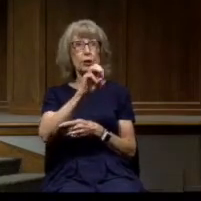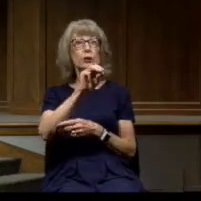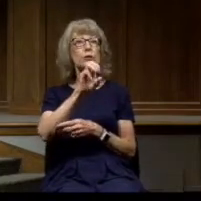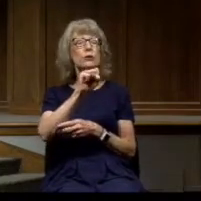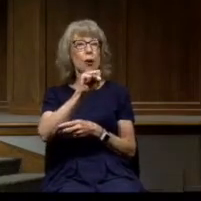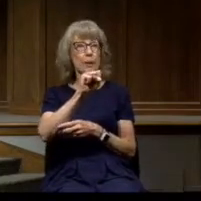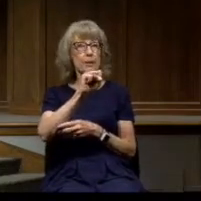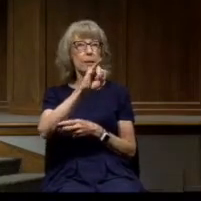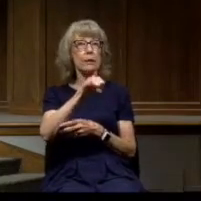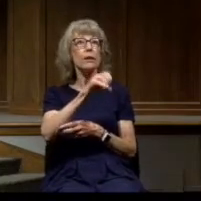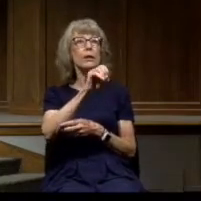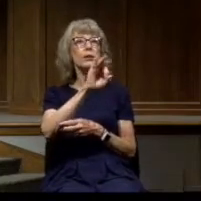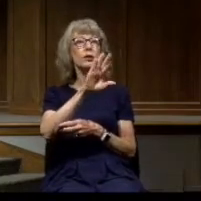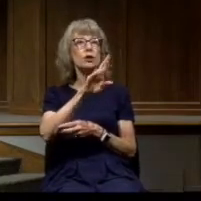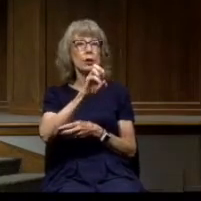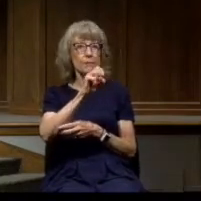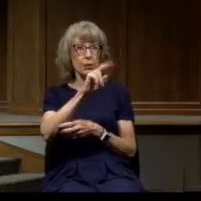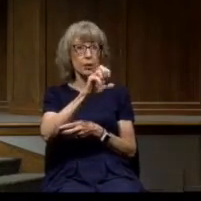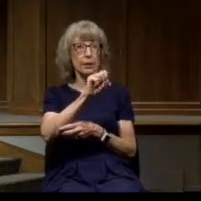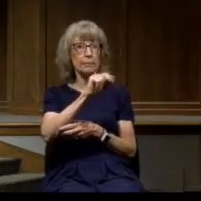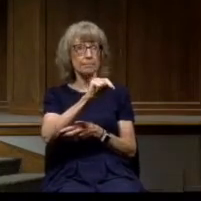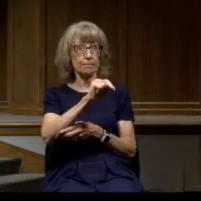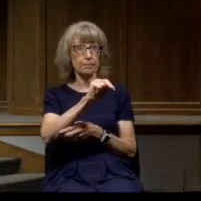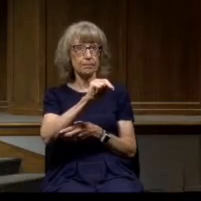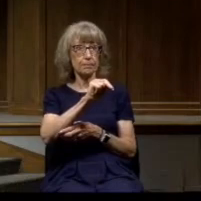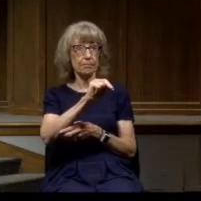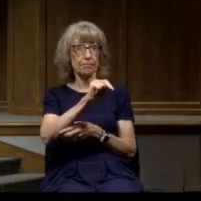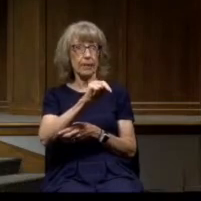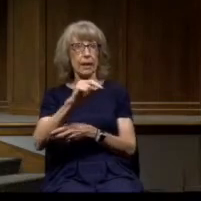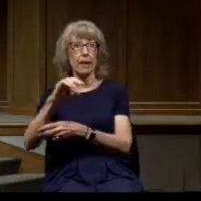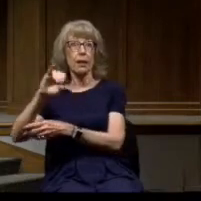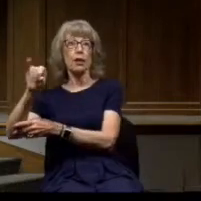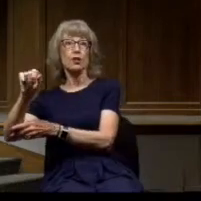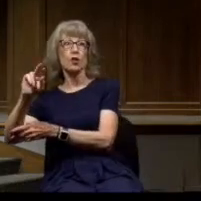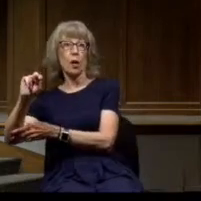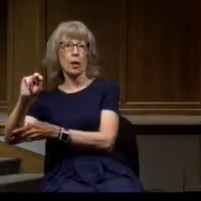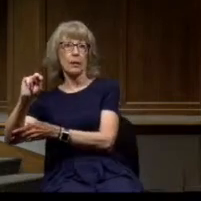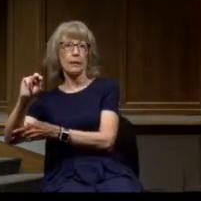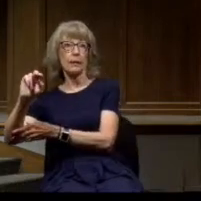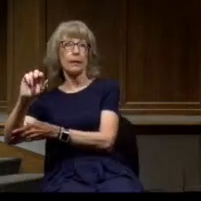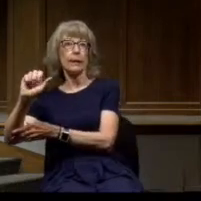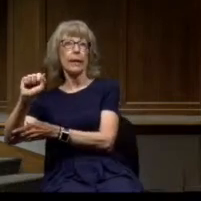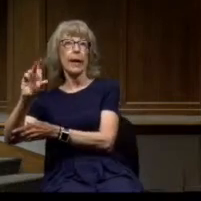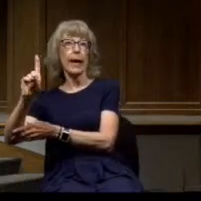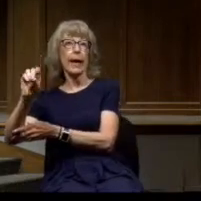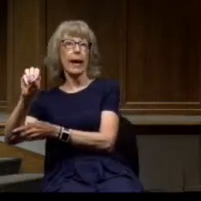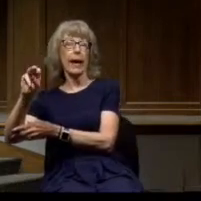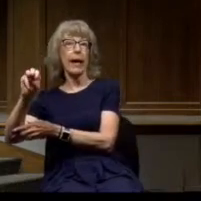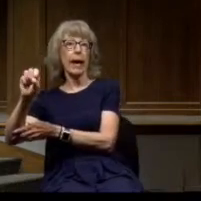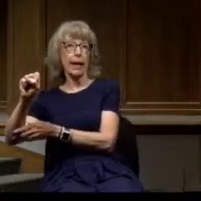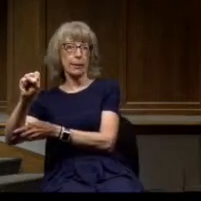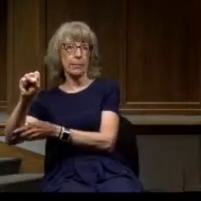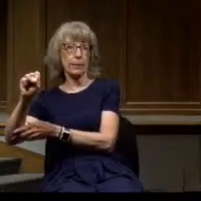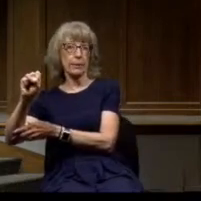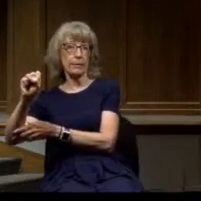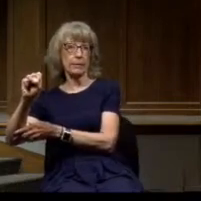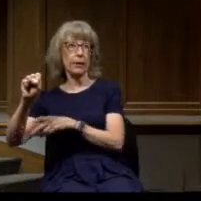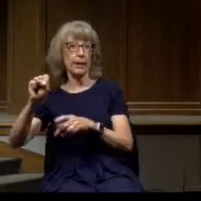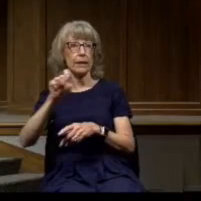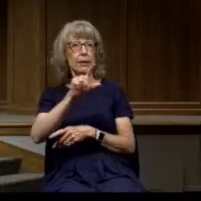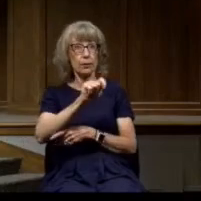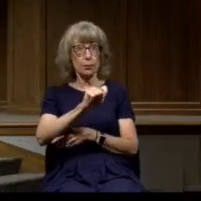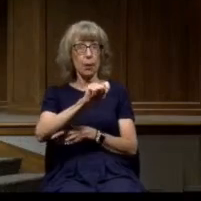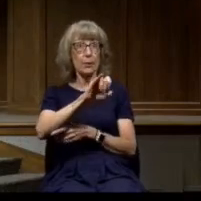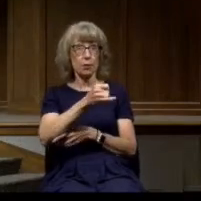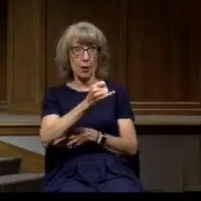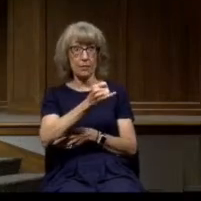their political careers. They both thought it was a good idea to leave Britain. They both helped write the Declaration of Independence, and